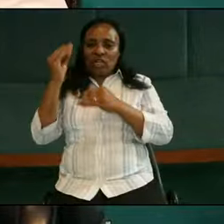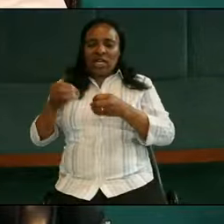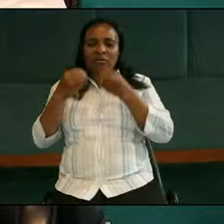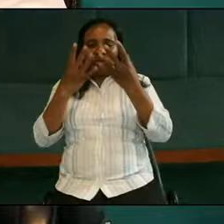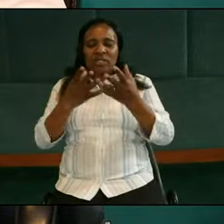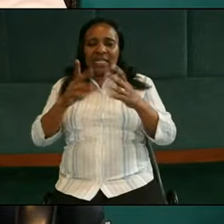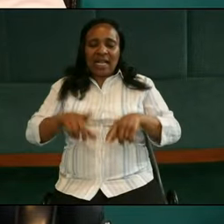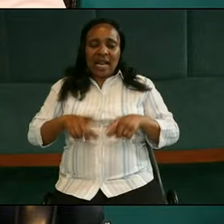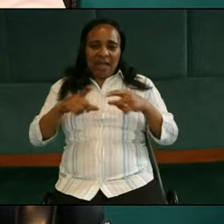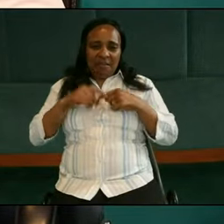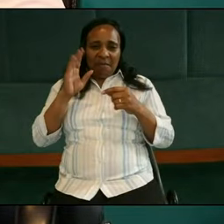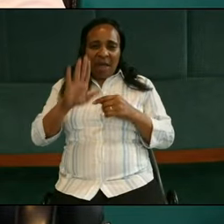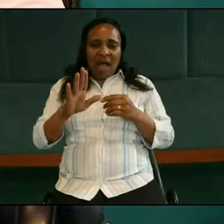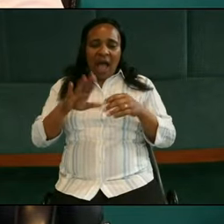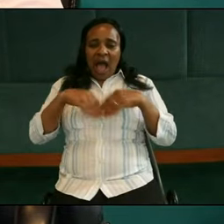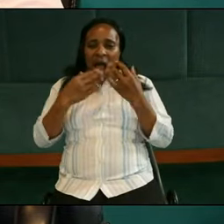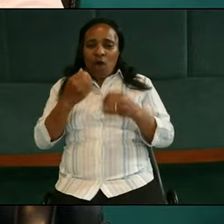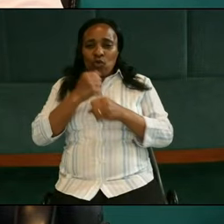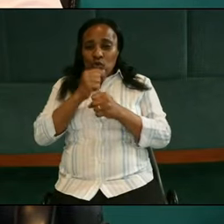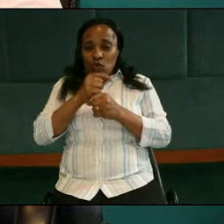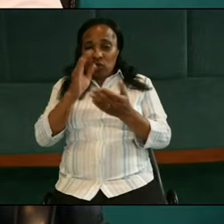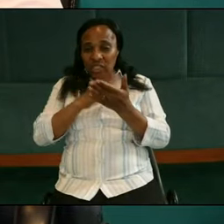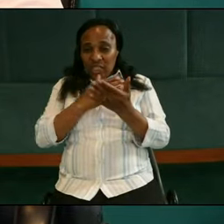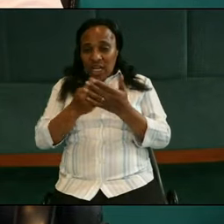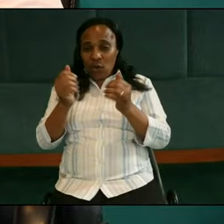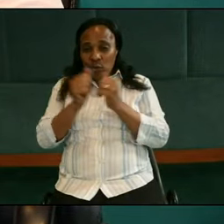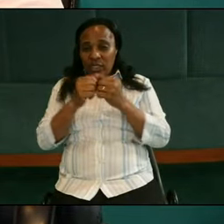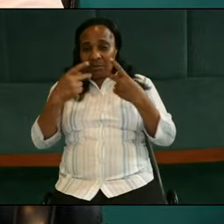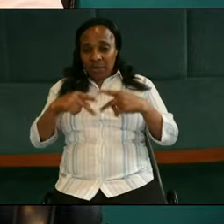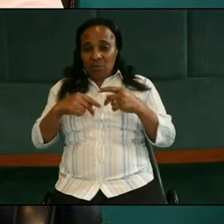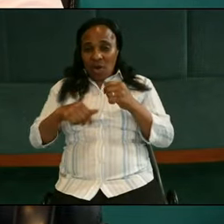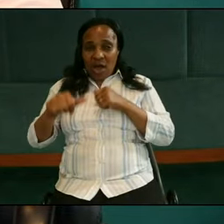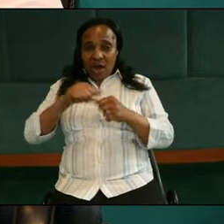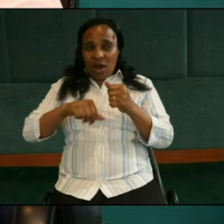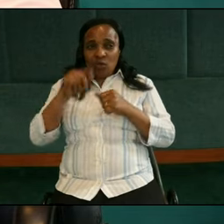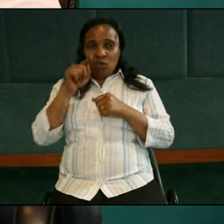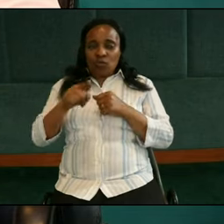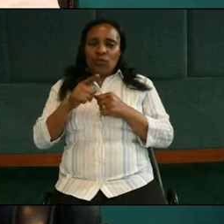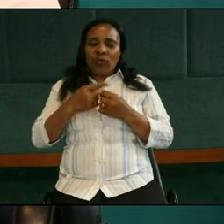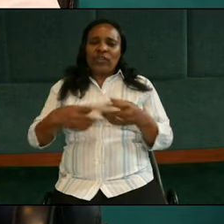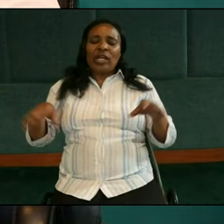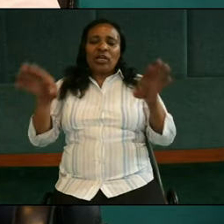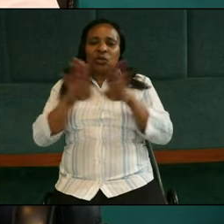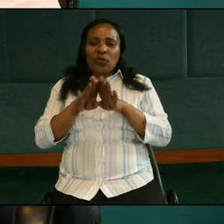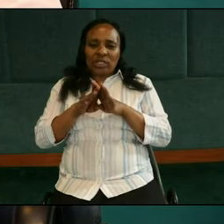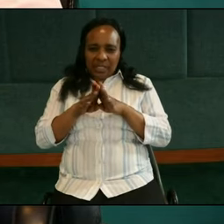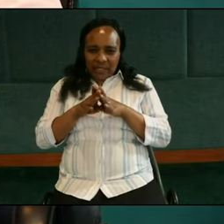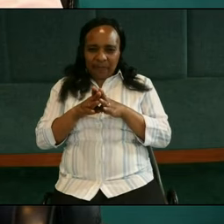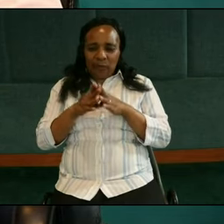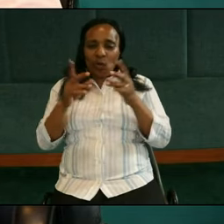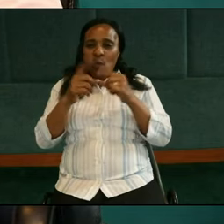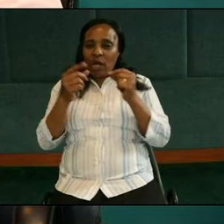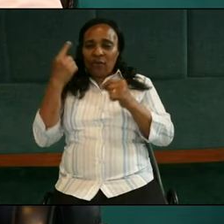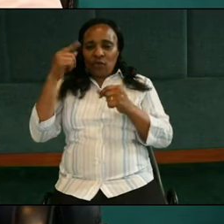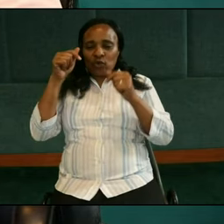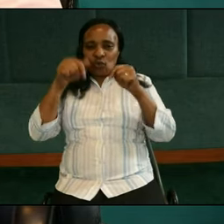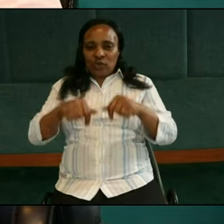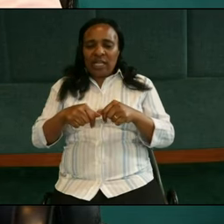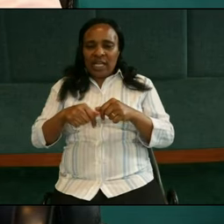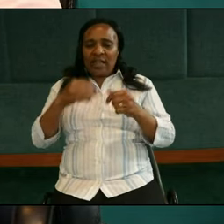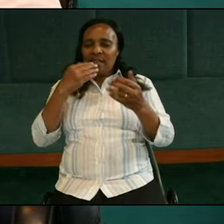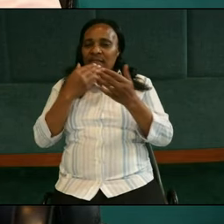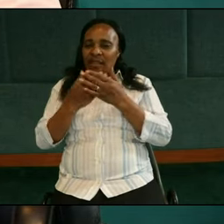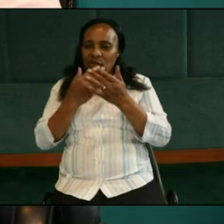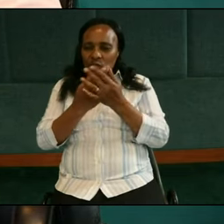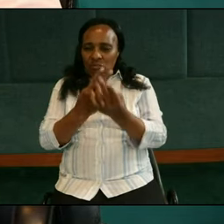in your life and how are you sharing them with the people around you? That will be the closing remark for today. So thank you for being with us,